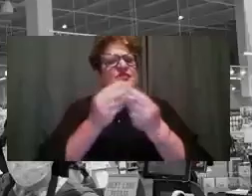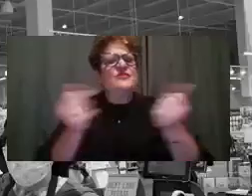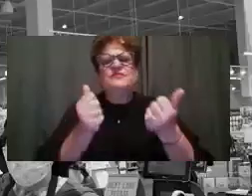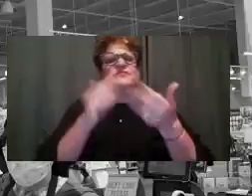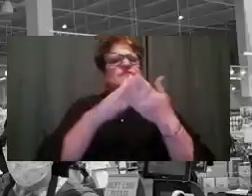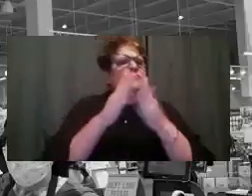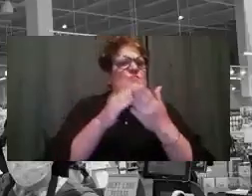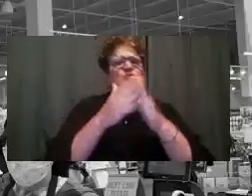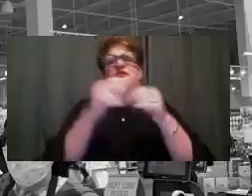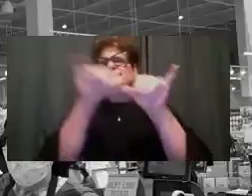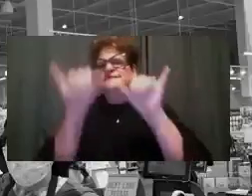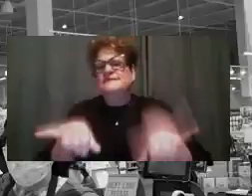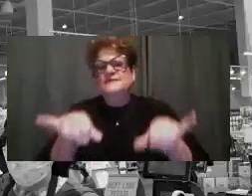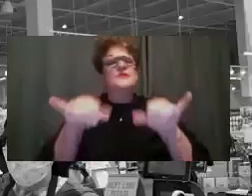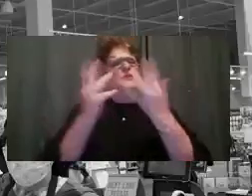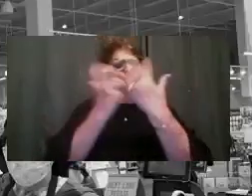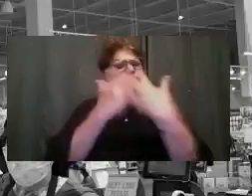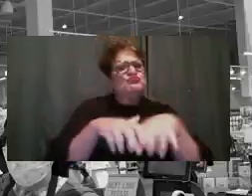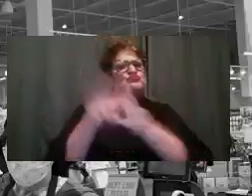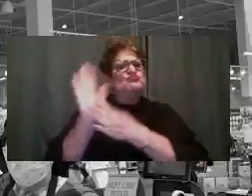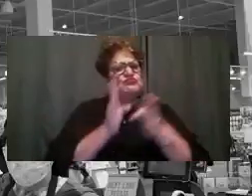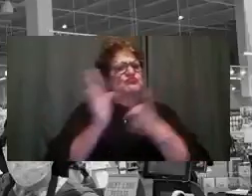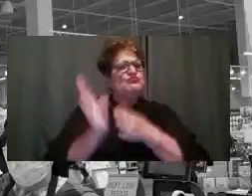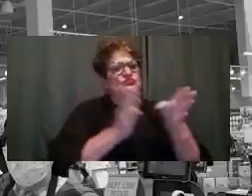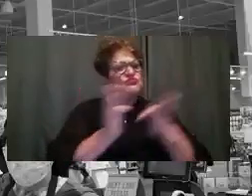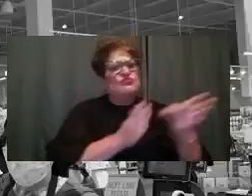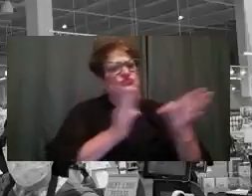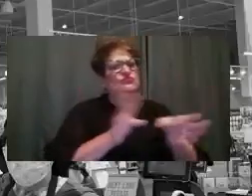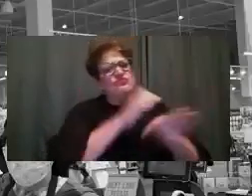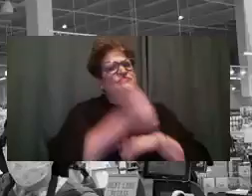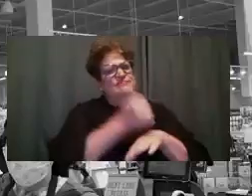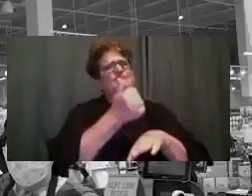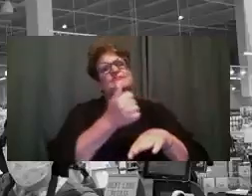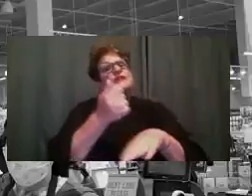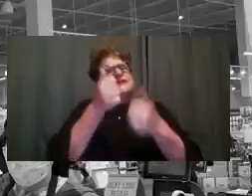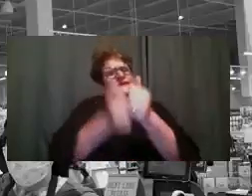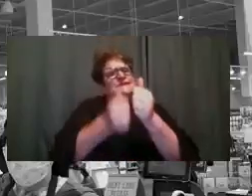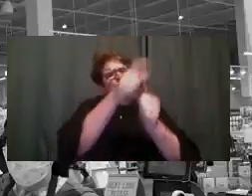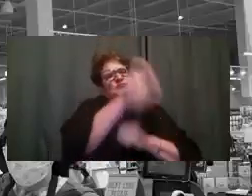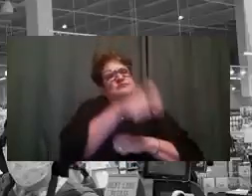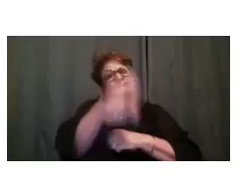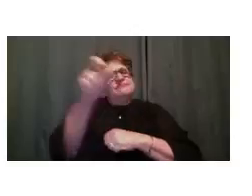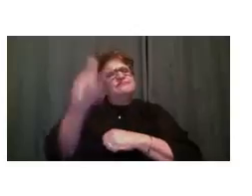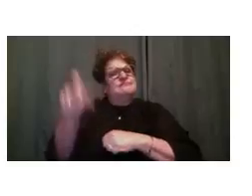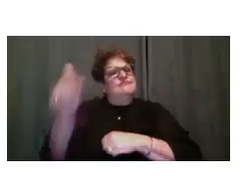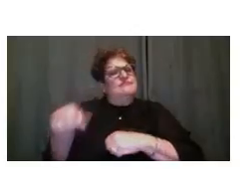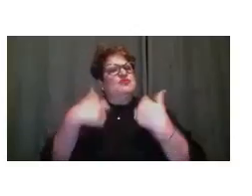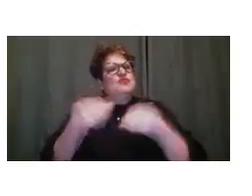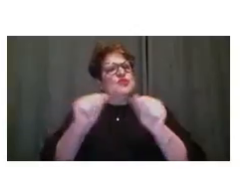other resources, as well as each and every single one of us can do to create the change needed. Next